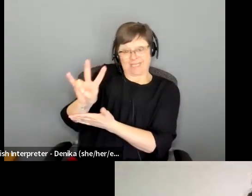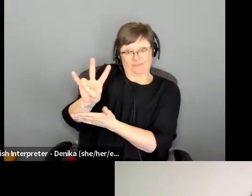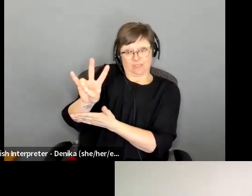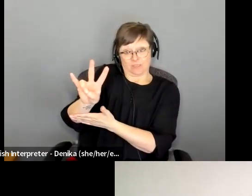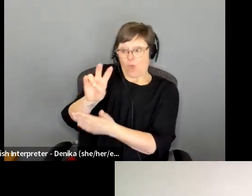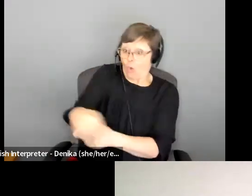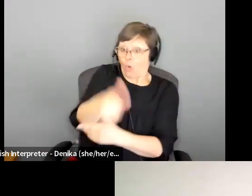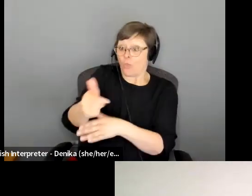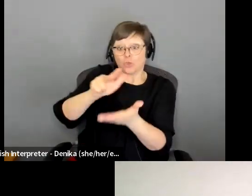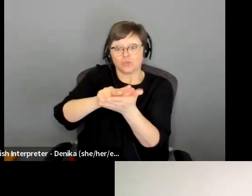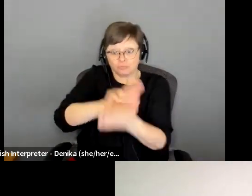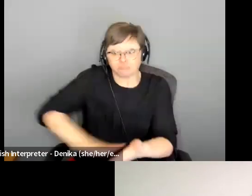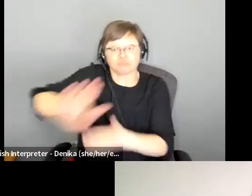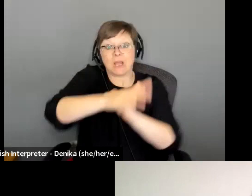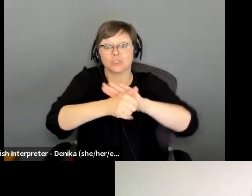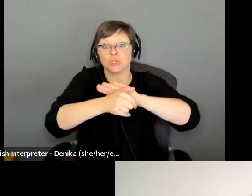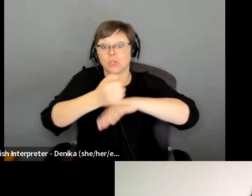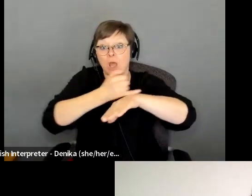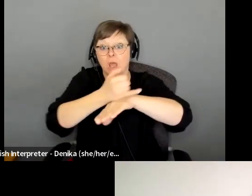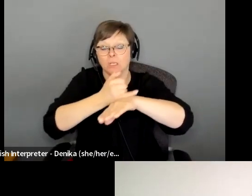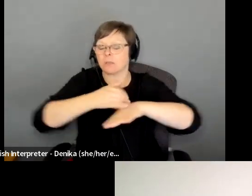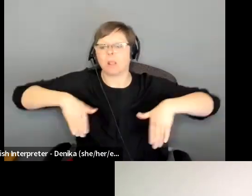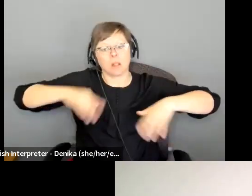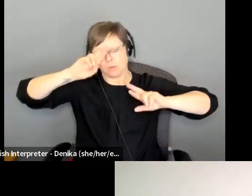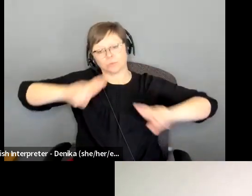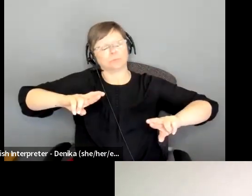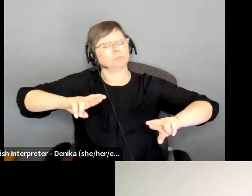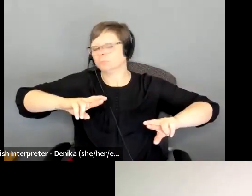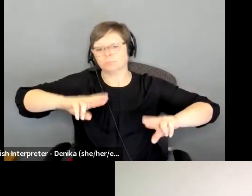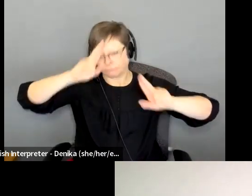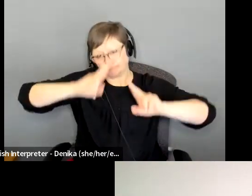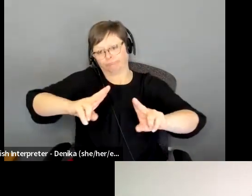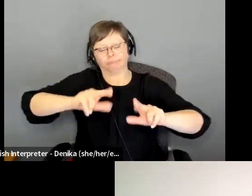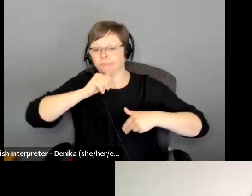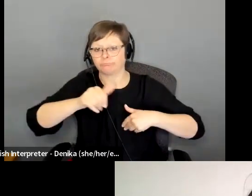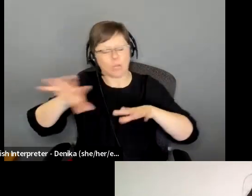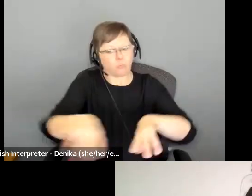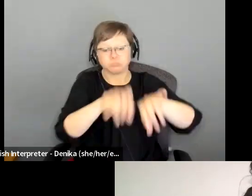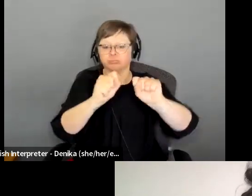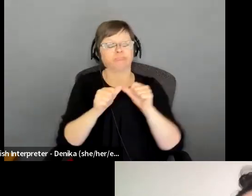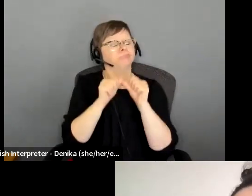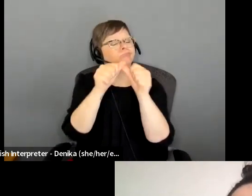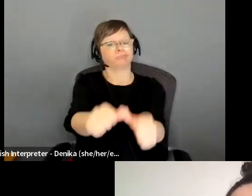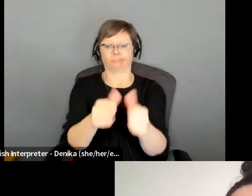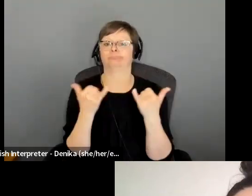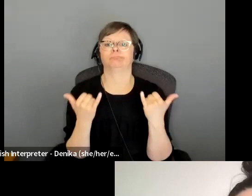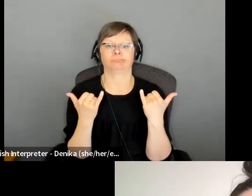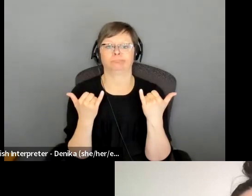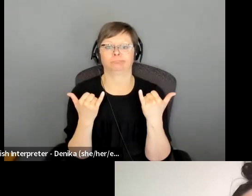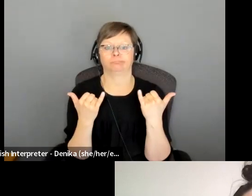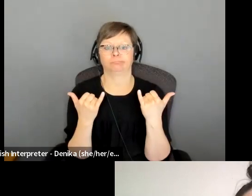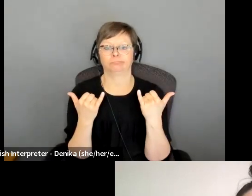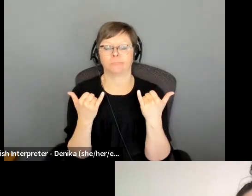across Turtle Island were not honored, and that the history of colonialism continues. To that